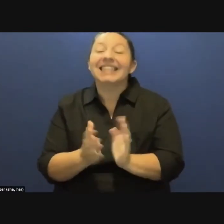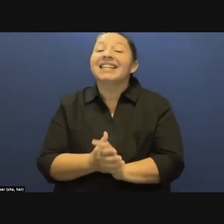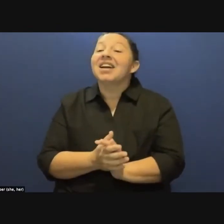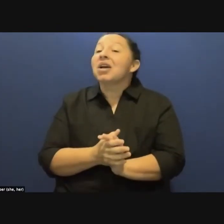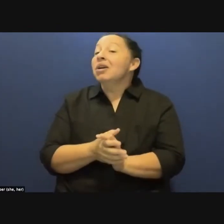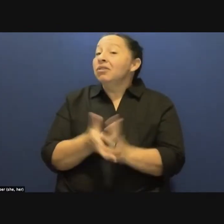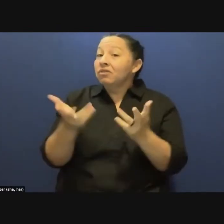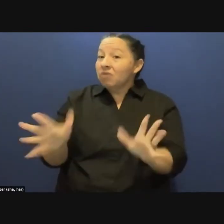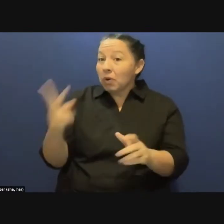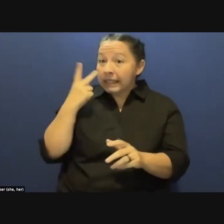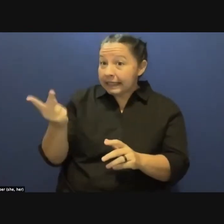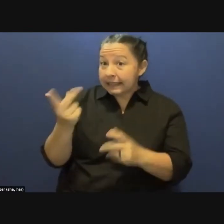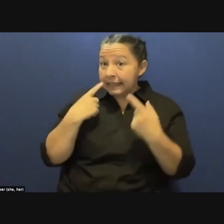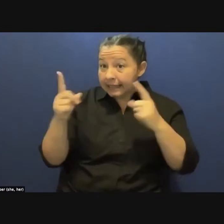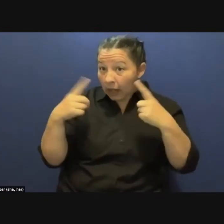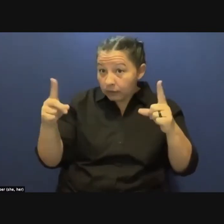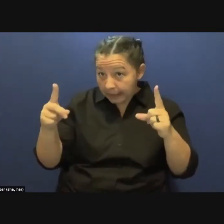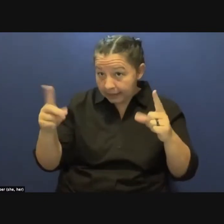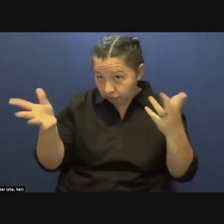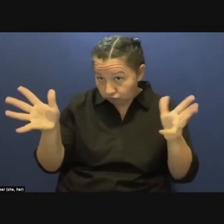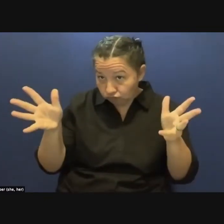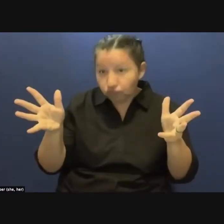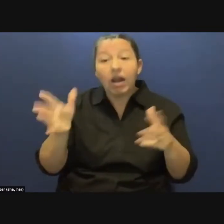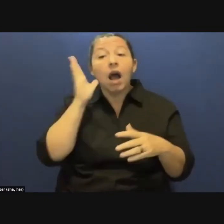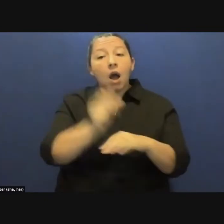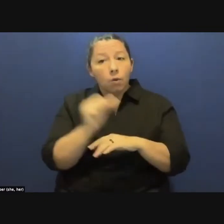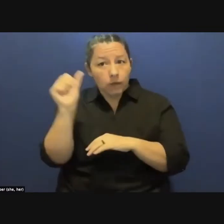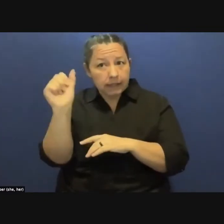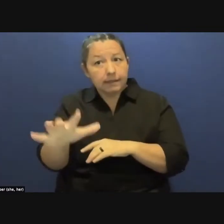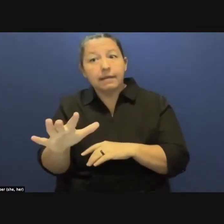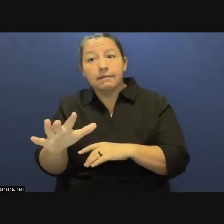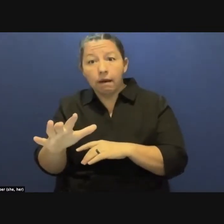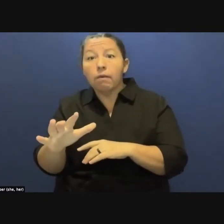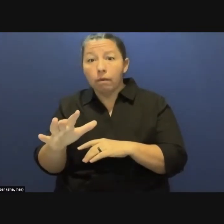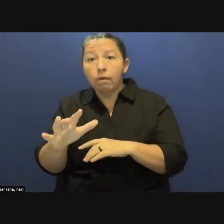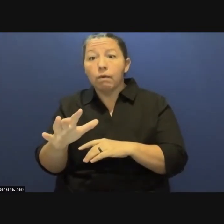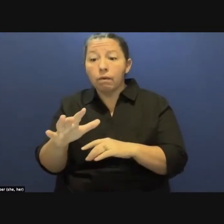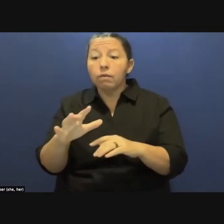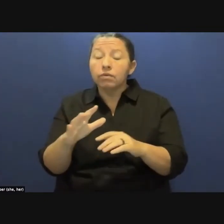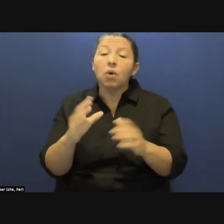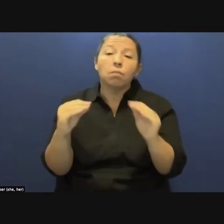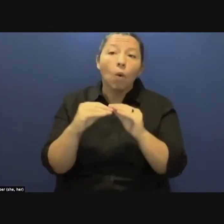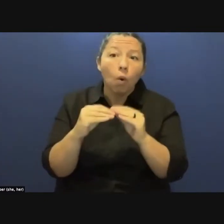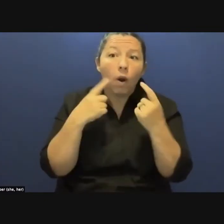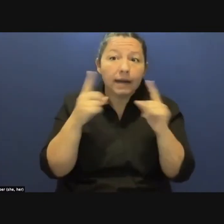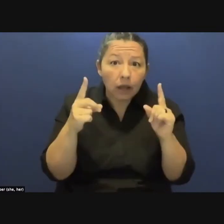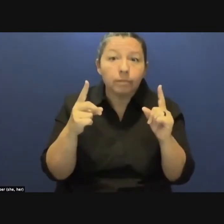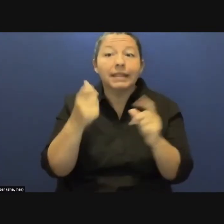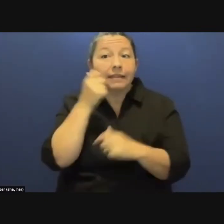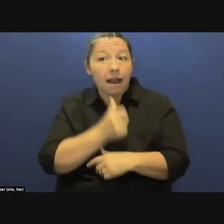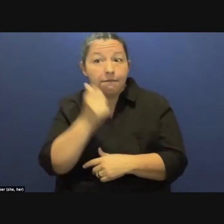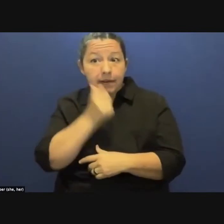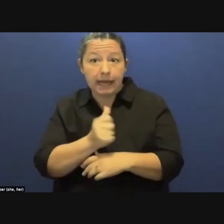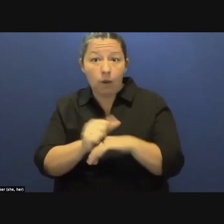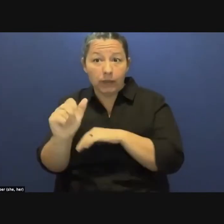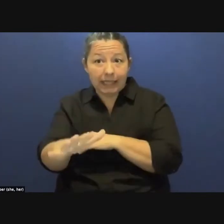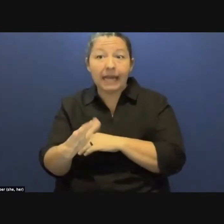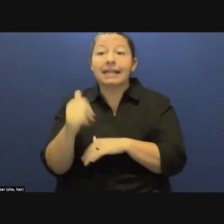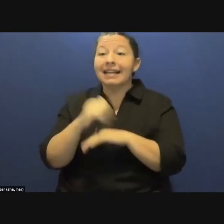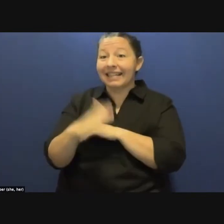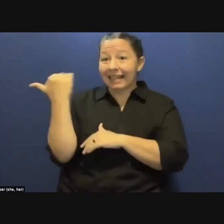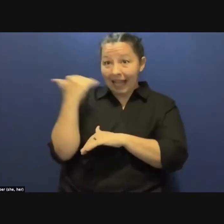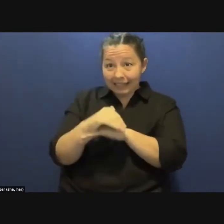seen the announcements. I will be sending you out a set of announcements every day. Sent one last night. We'll